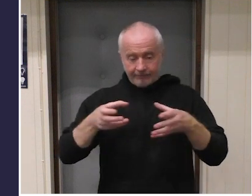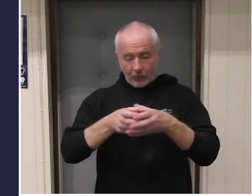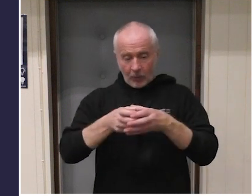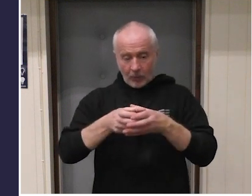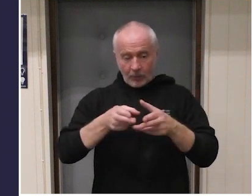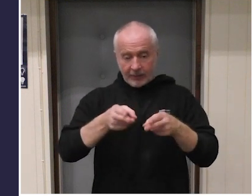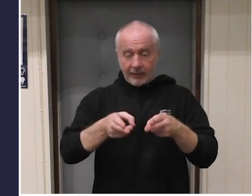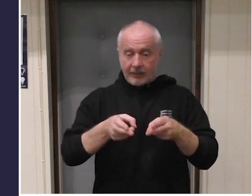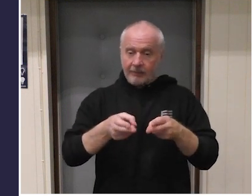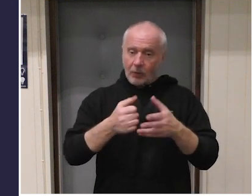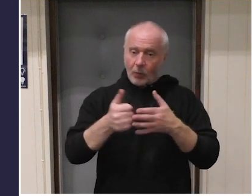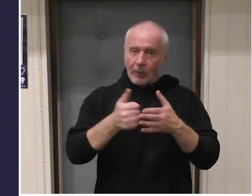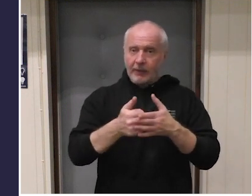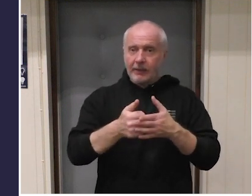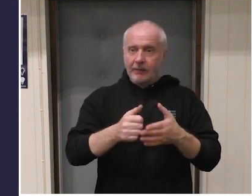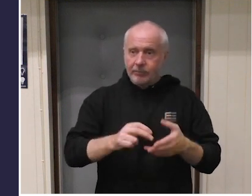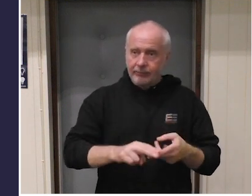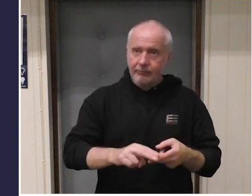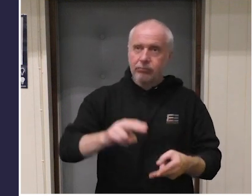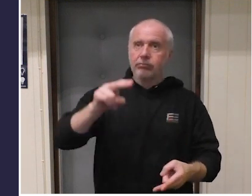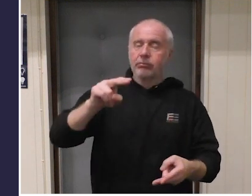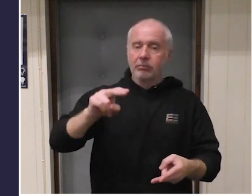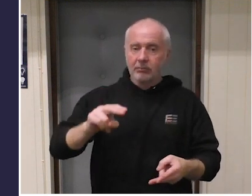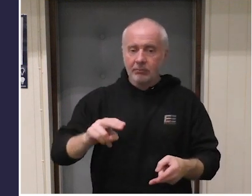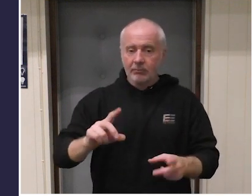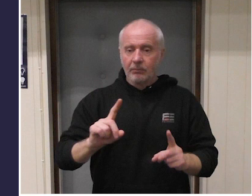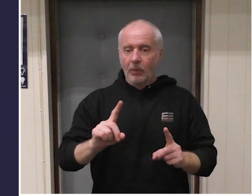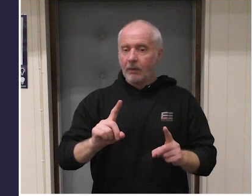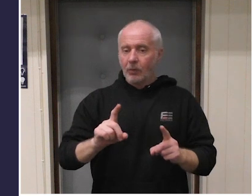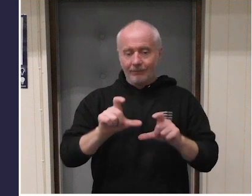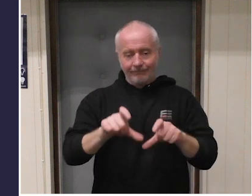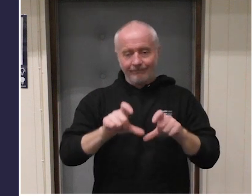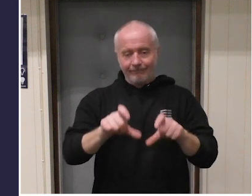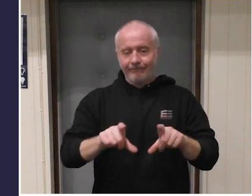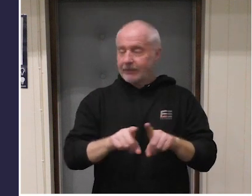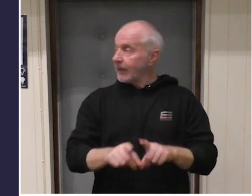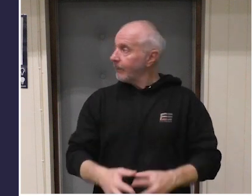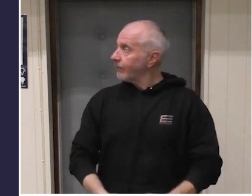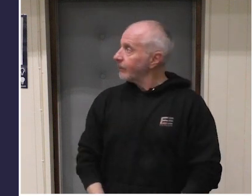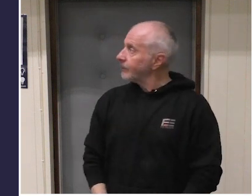always increase or stay the same. So